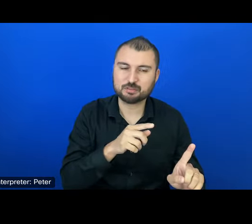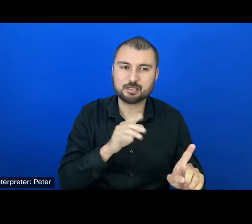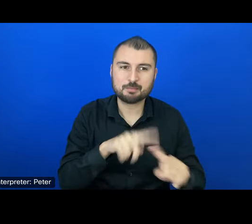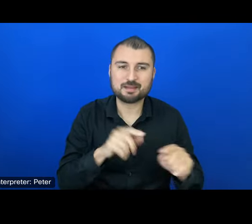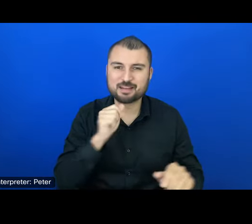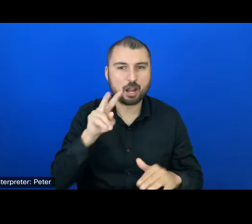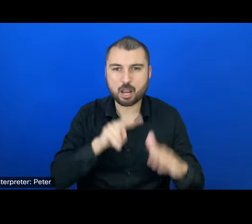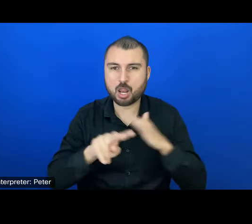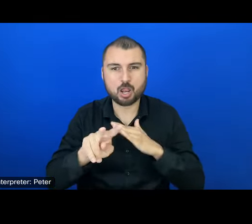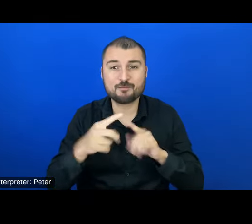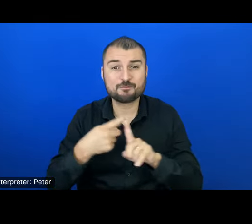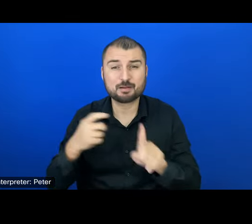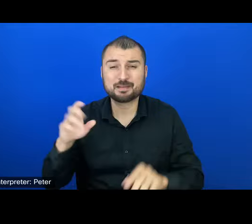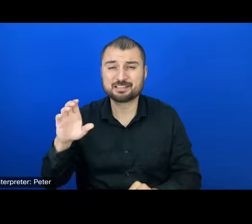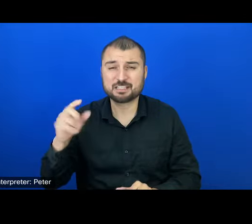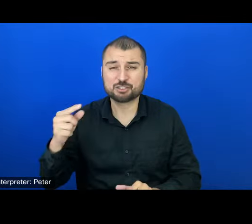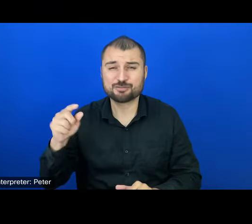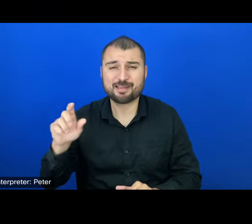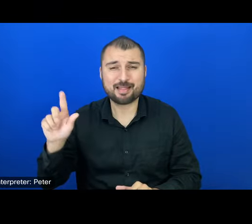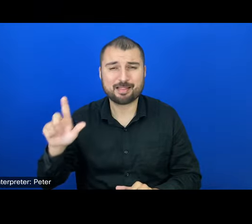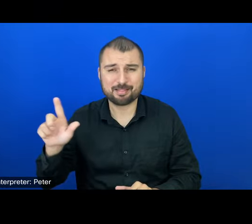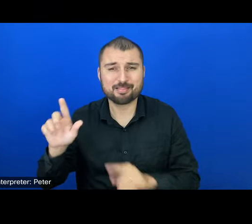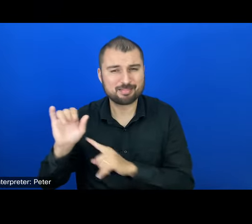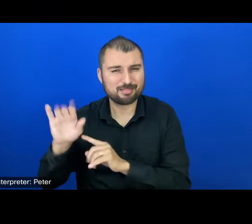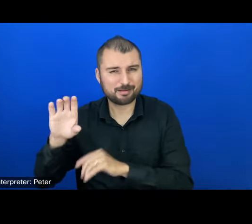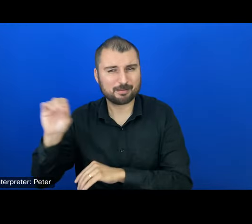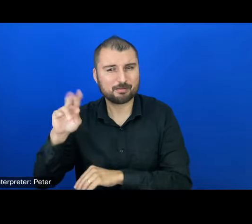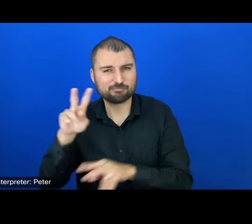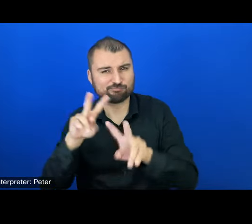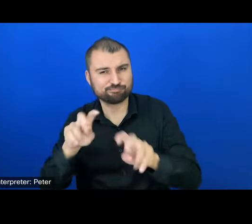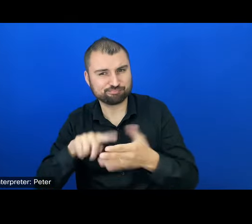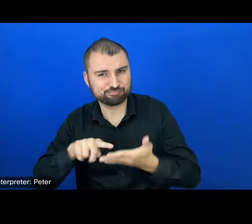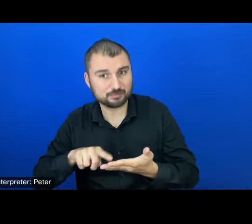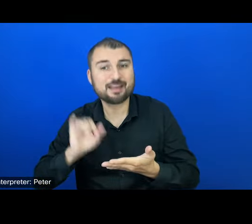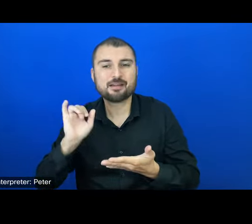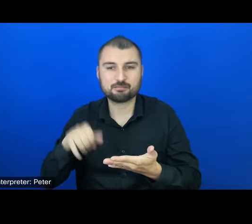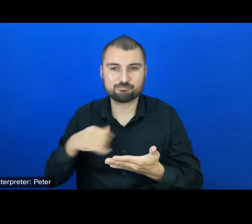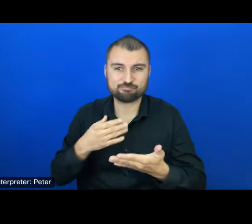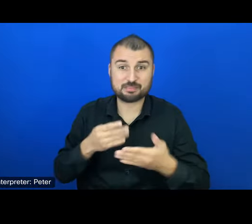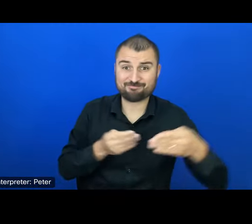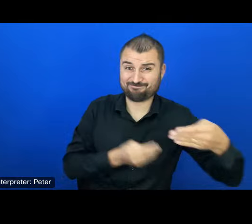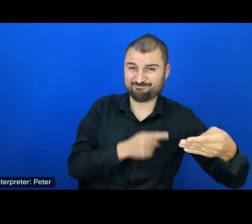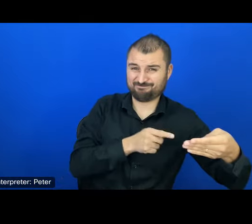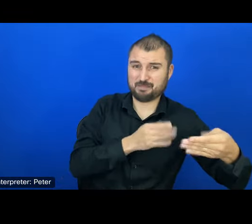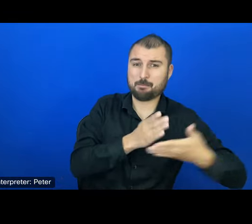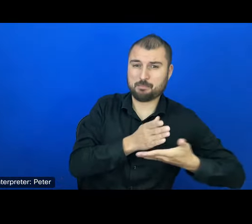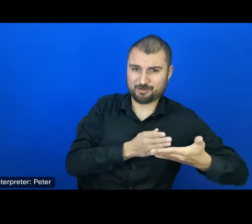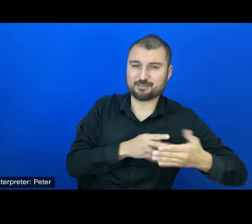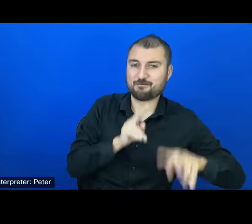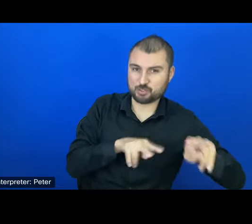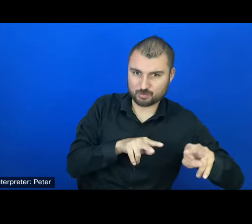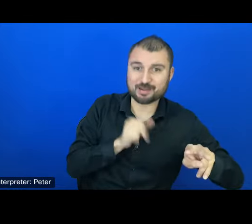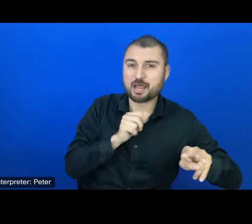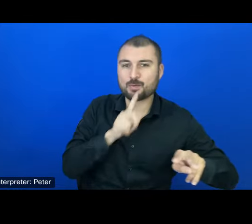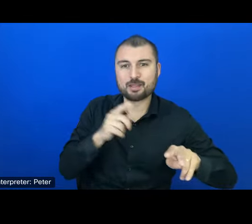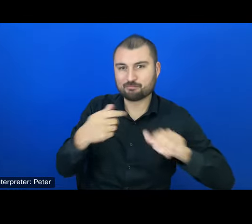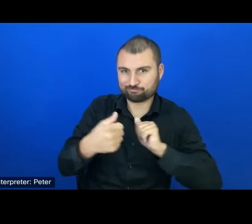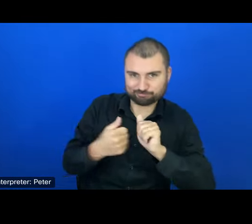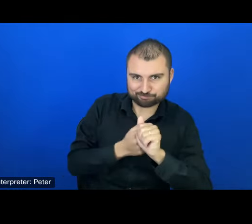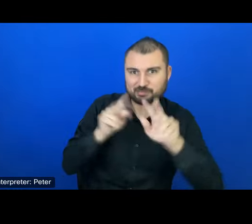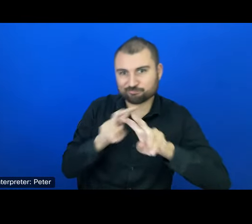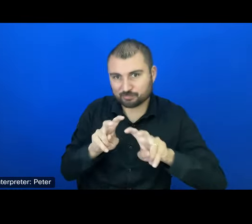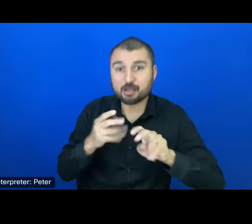by CGL. And again, that's just the visual inspection of what they see that's wrong. Was not exploratory, so we don't know what's behind those walls.